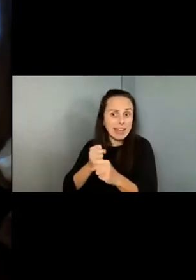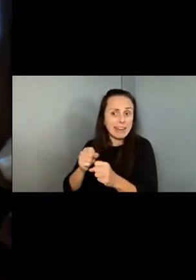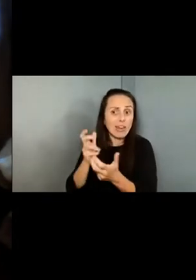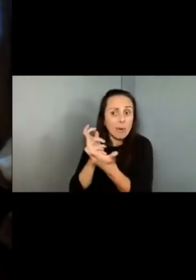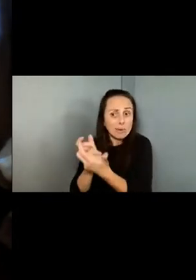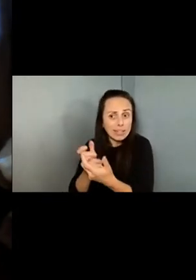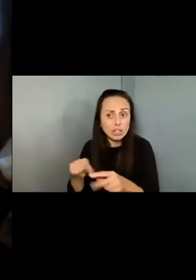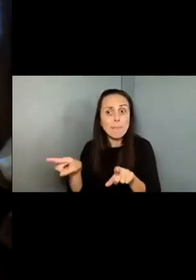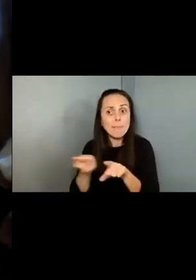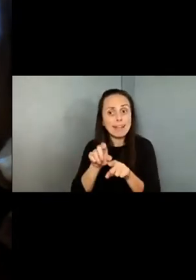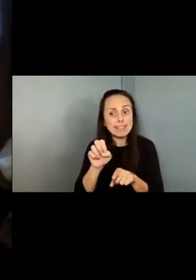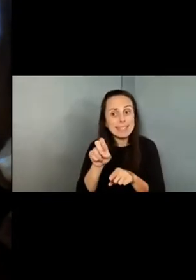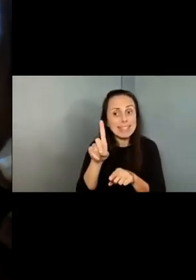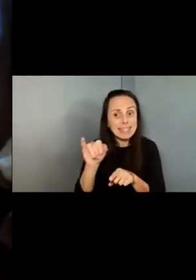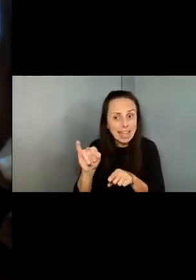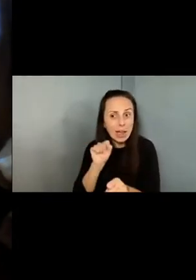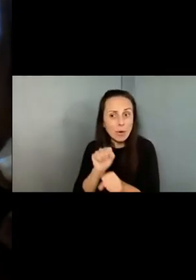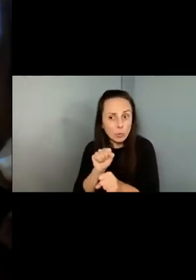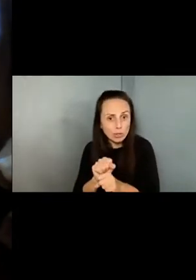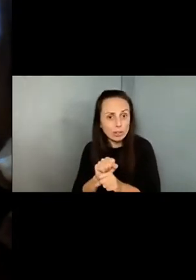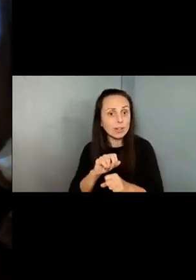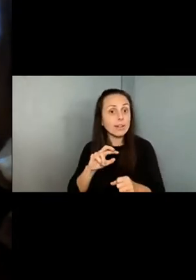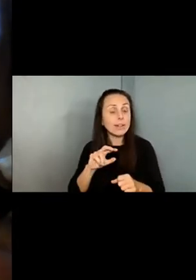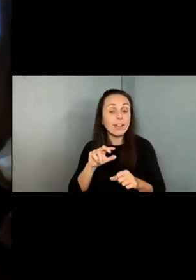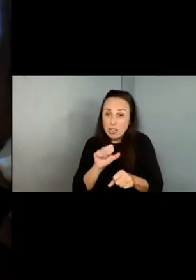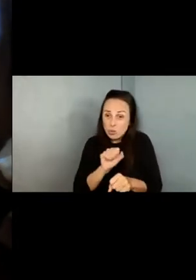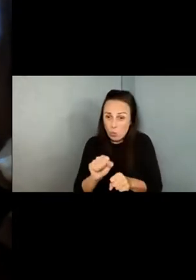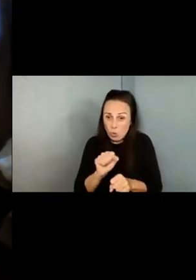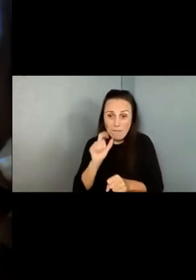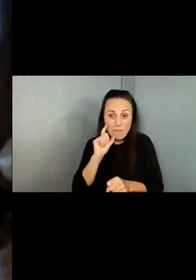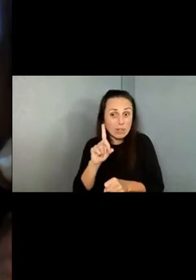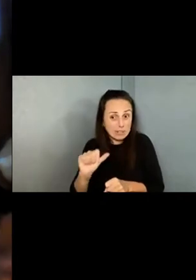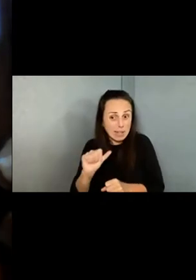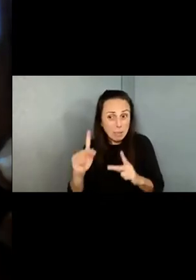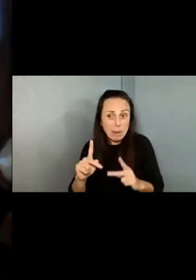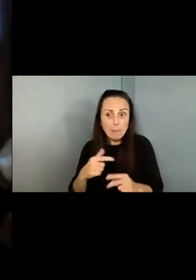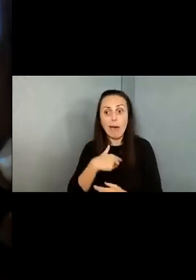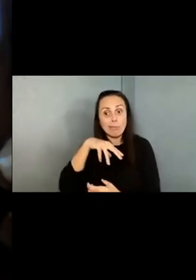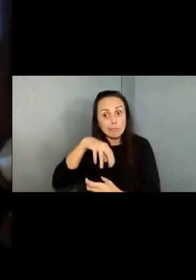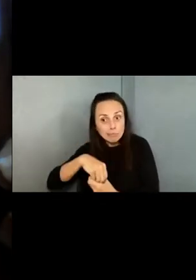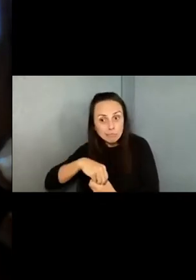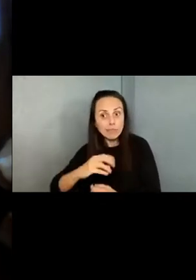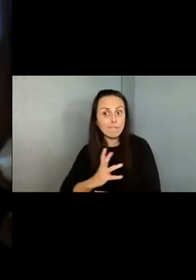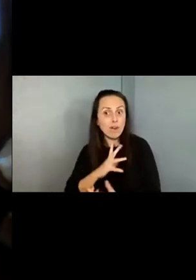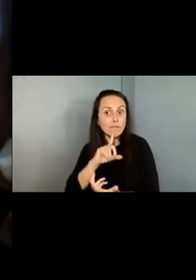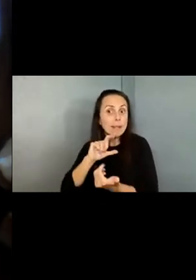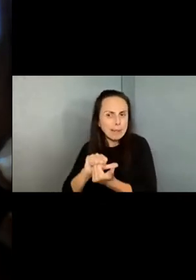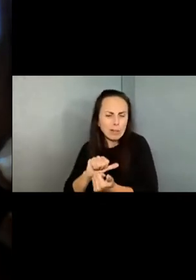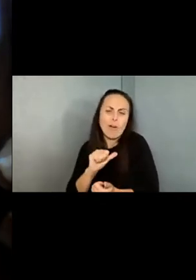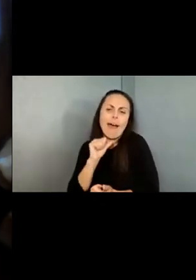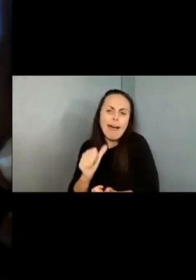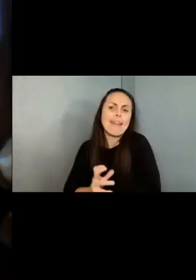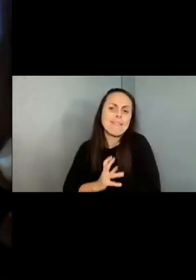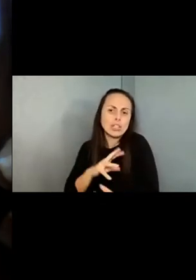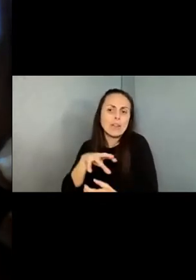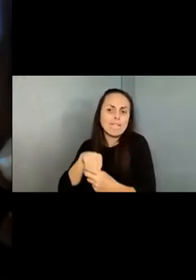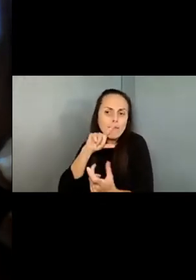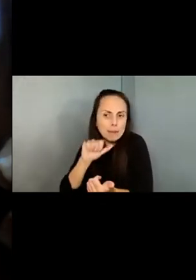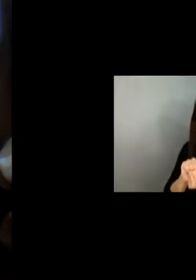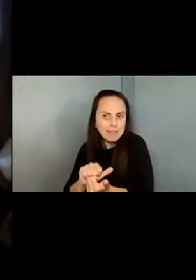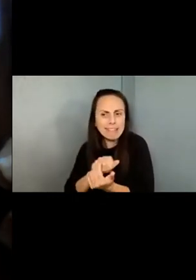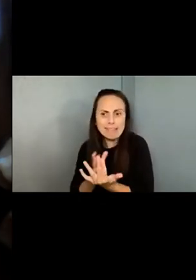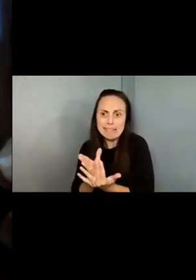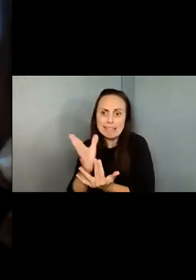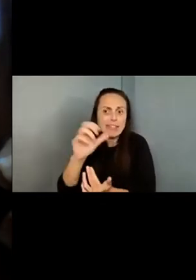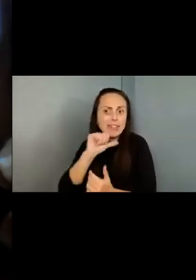work. This is work that disabled people have to do either officially on a committee or unofficially as we navigate an inaccessible